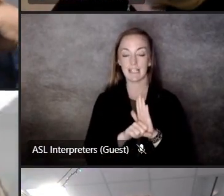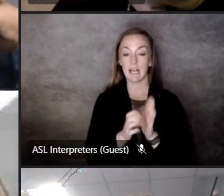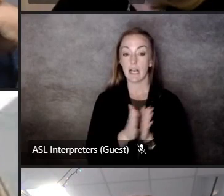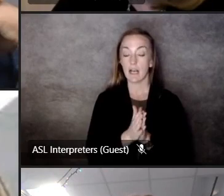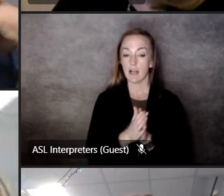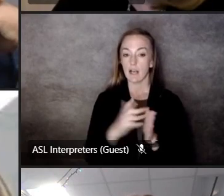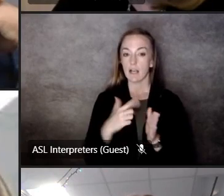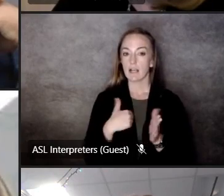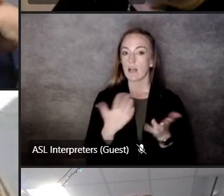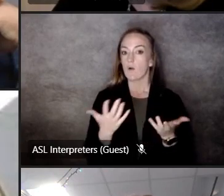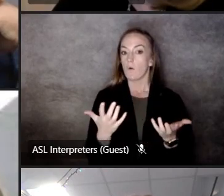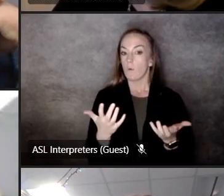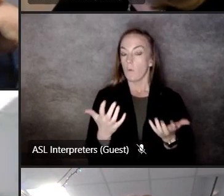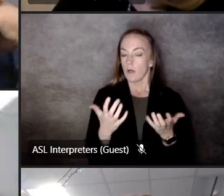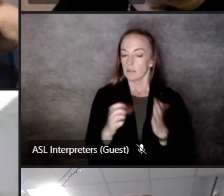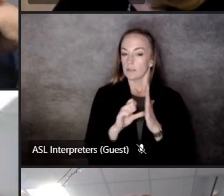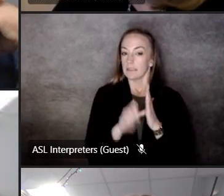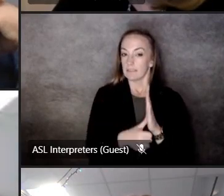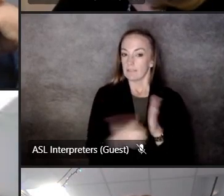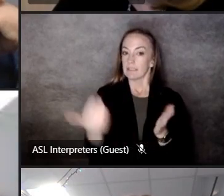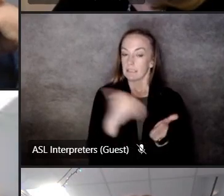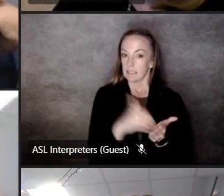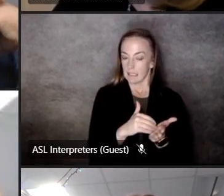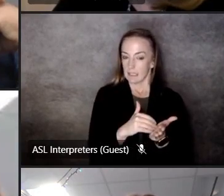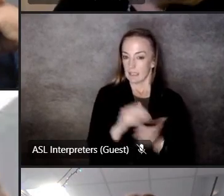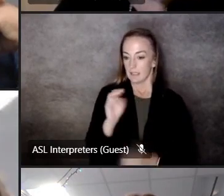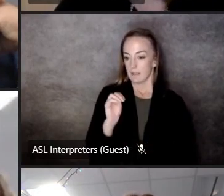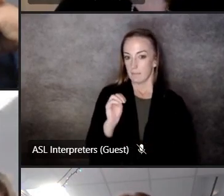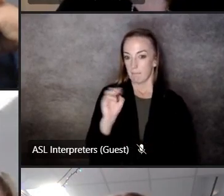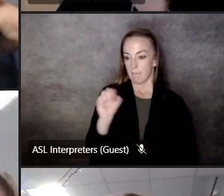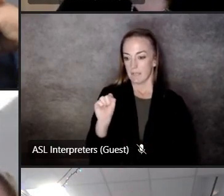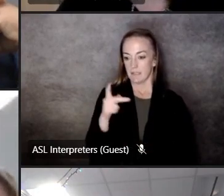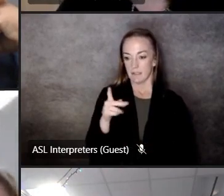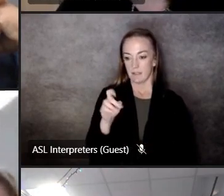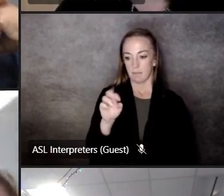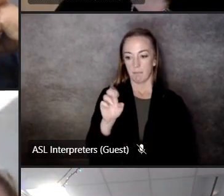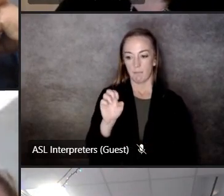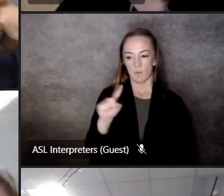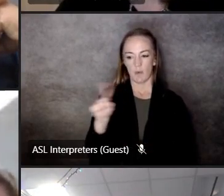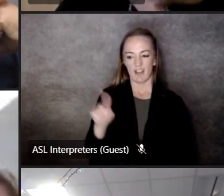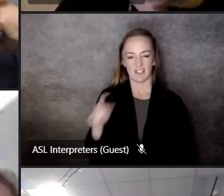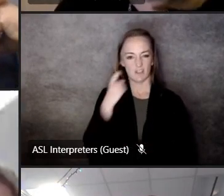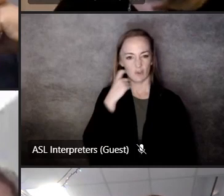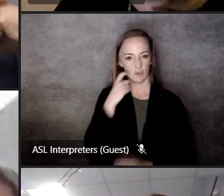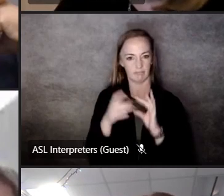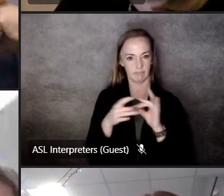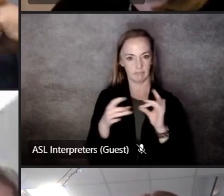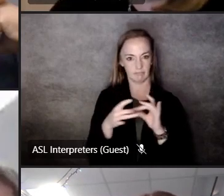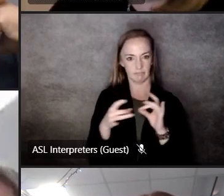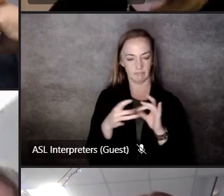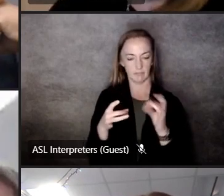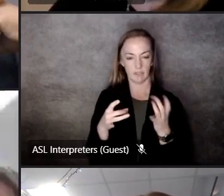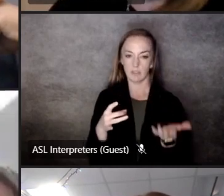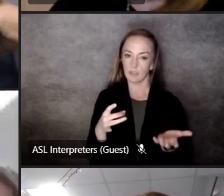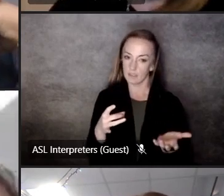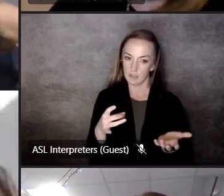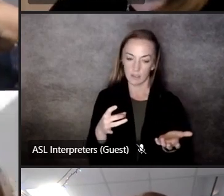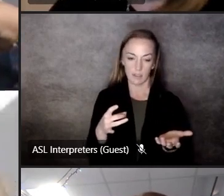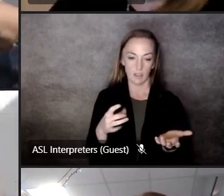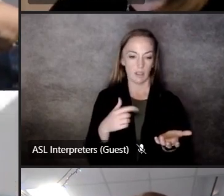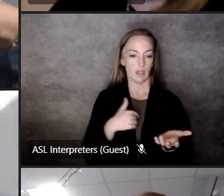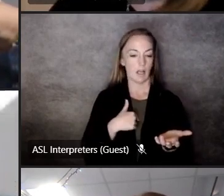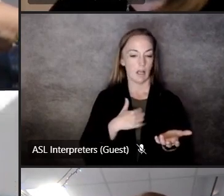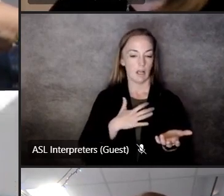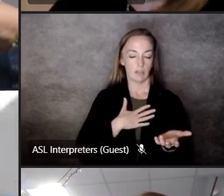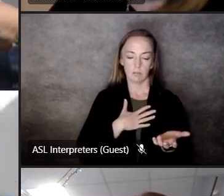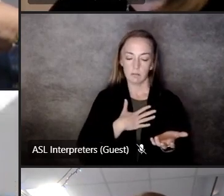to reiterate what Ms. Perez was saying and just say that I have just immense